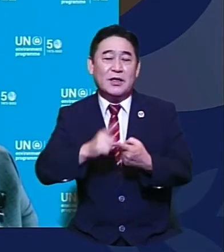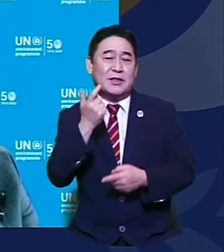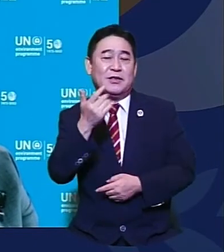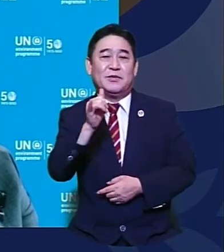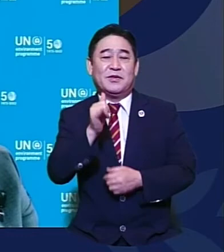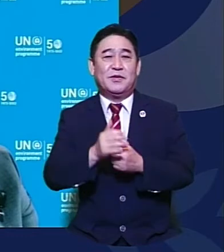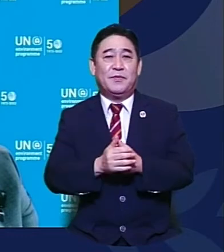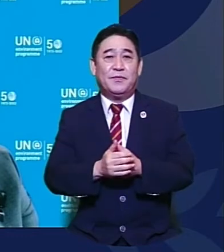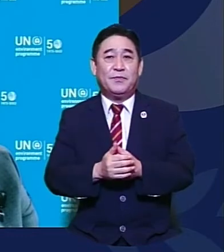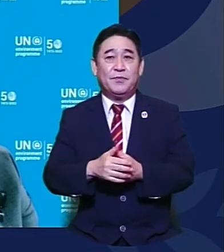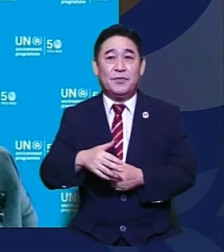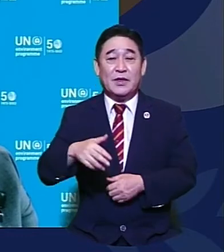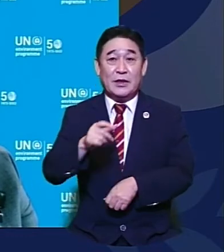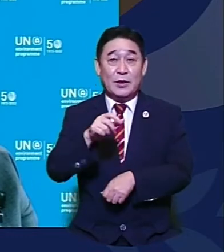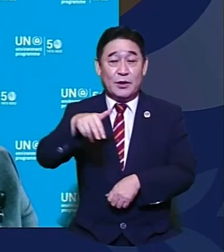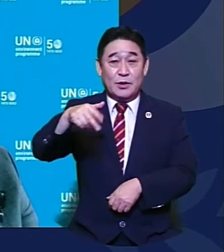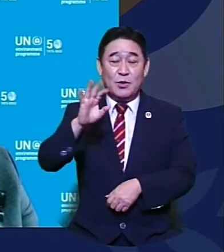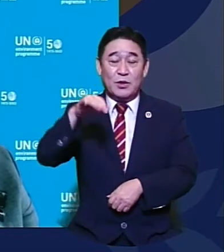maybe you can start from there.